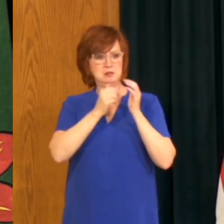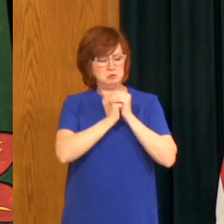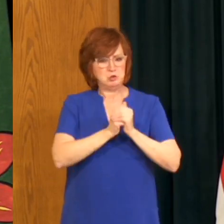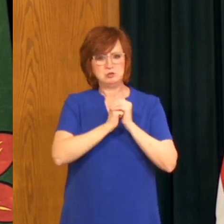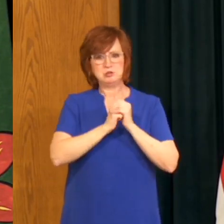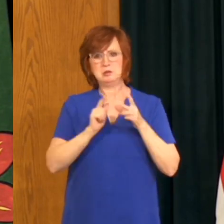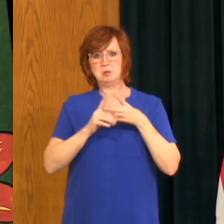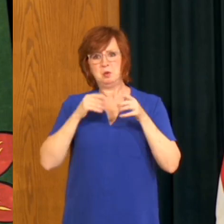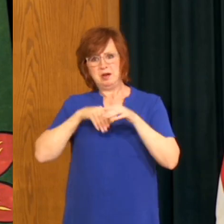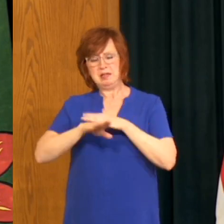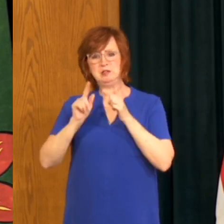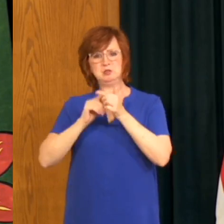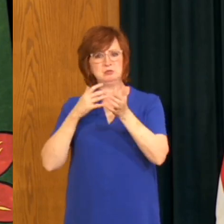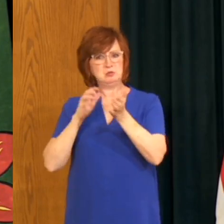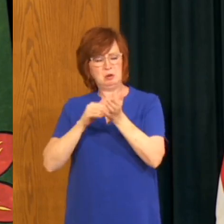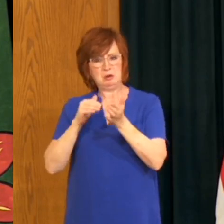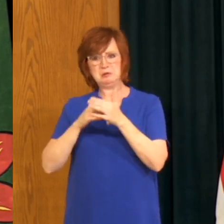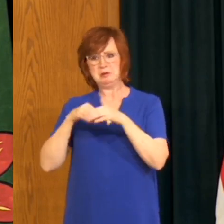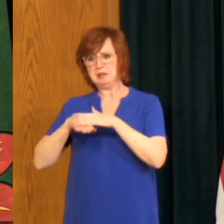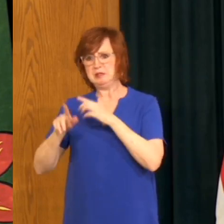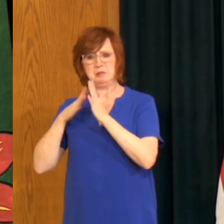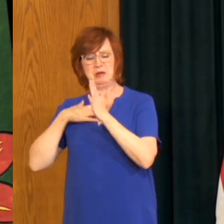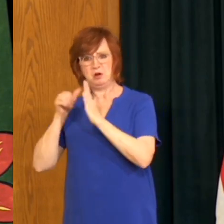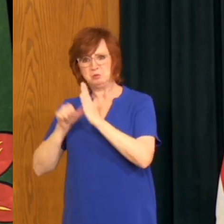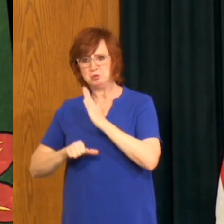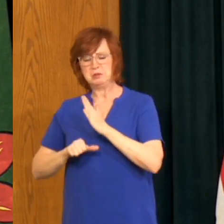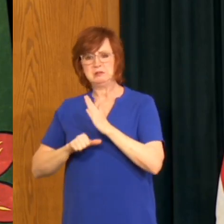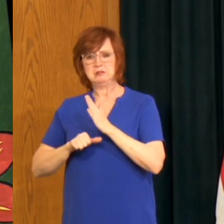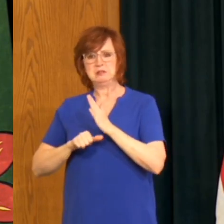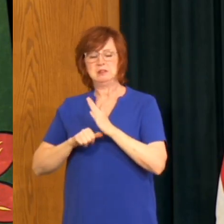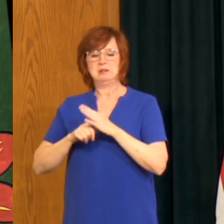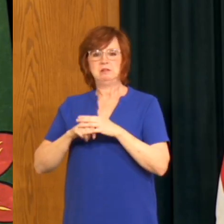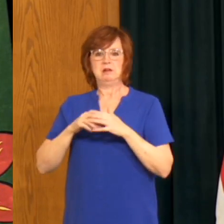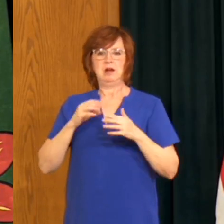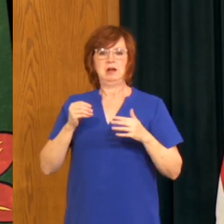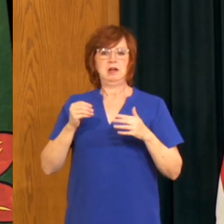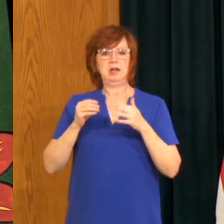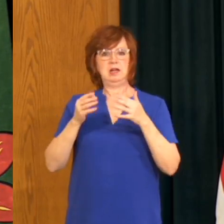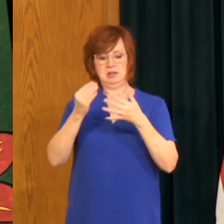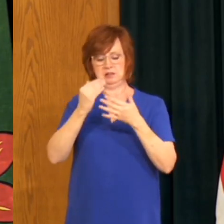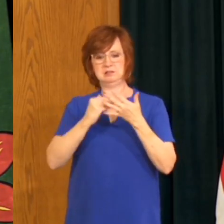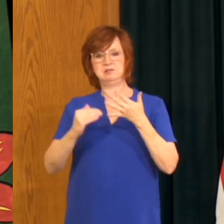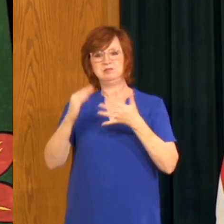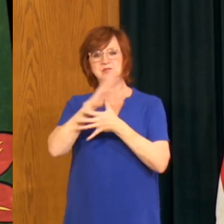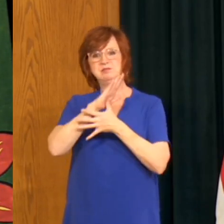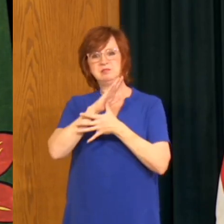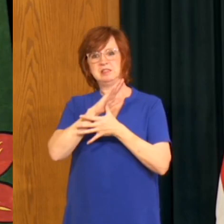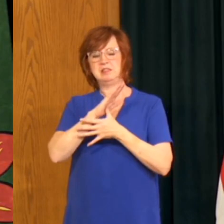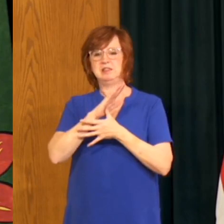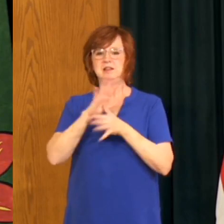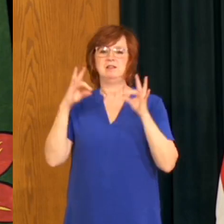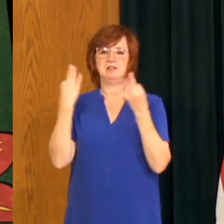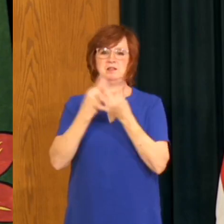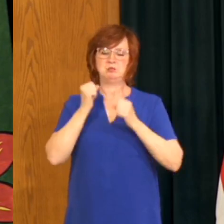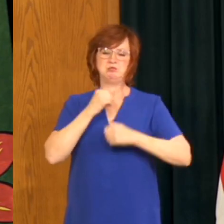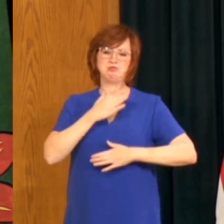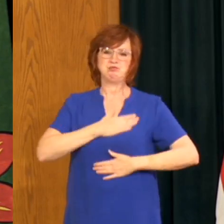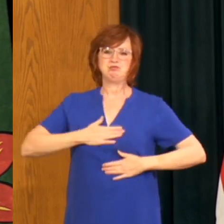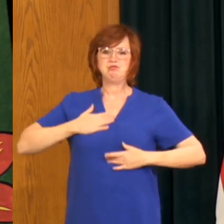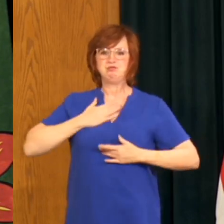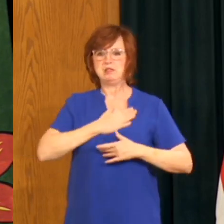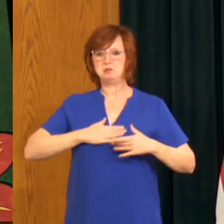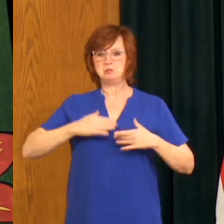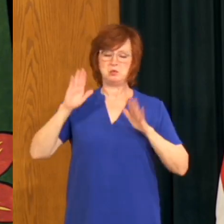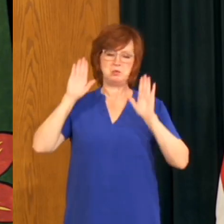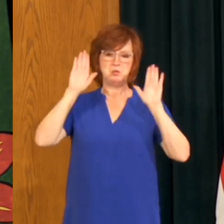require, and so that more of us as families can enjoy our communities and the great Saskatchewan summer. I'll now turn